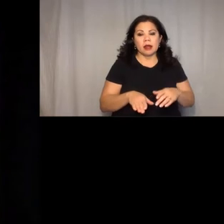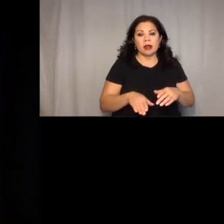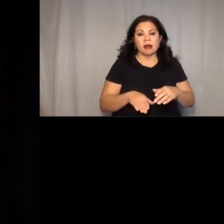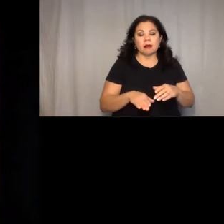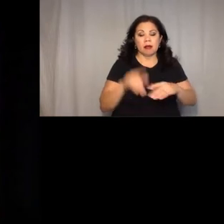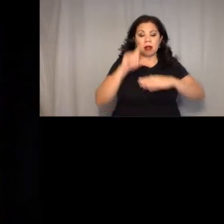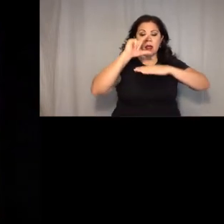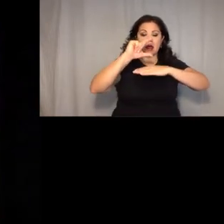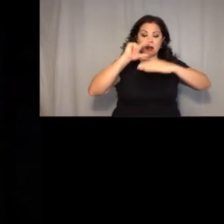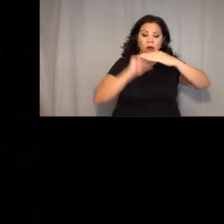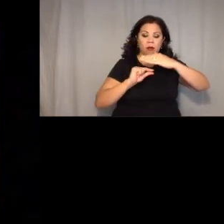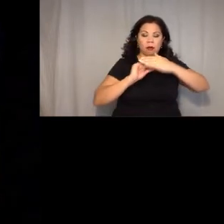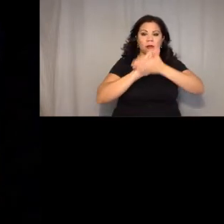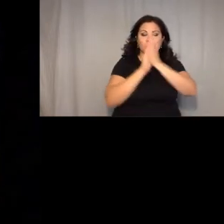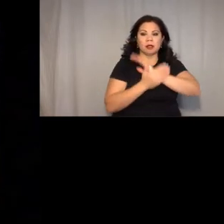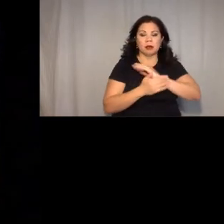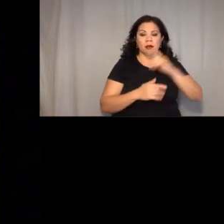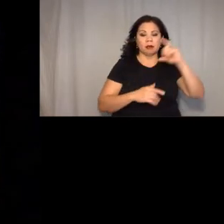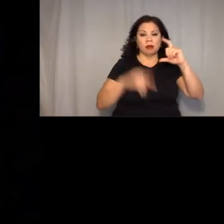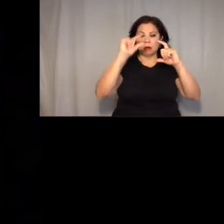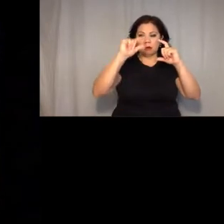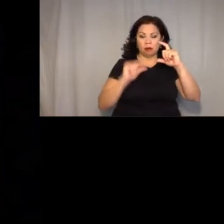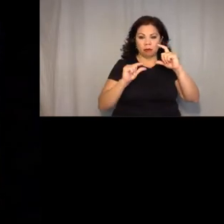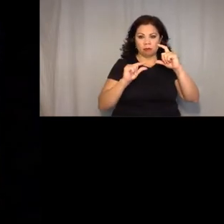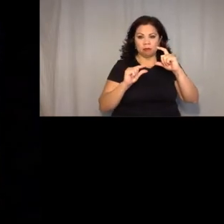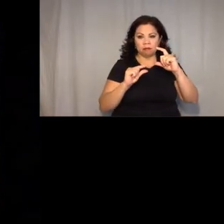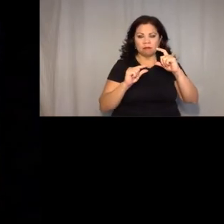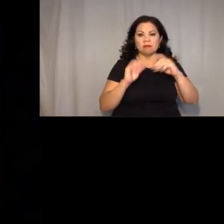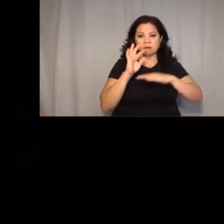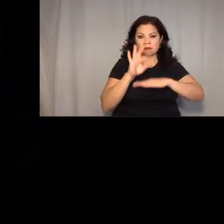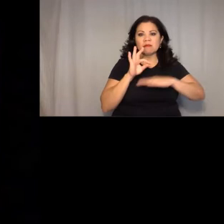change improper fractions to mixed numbers.